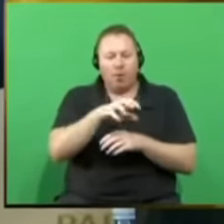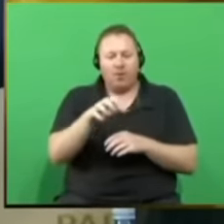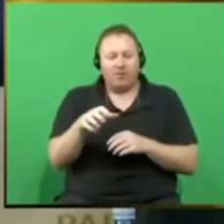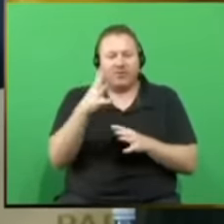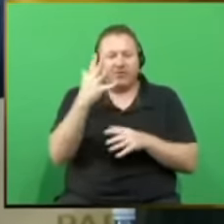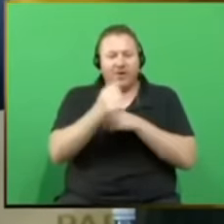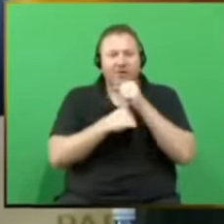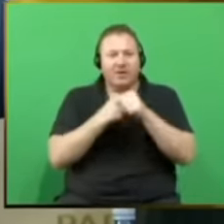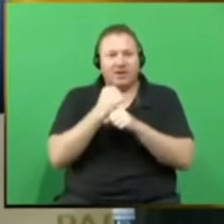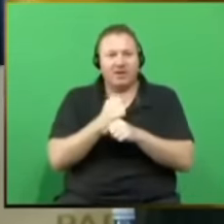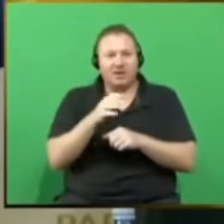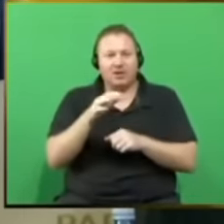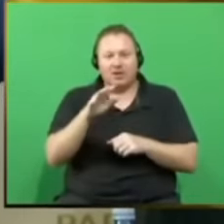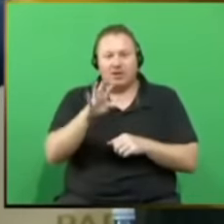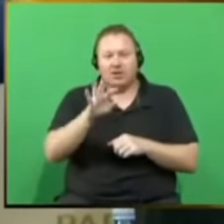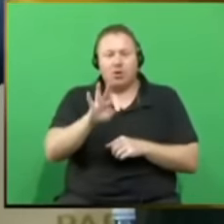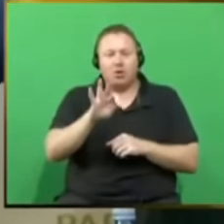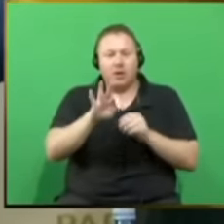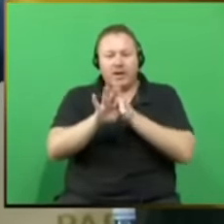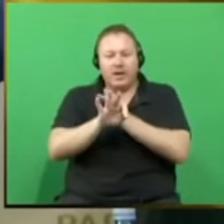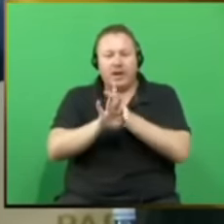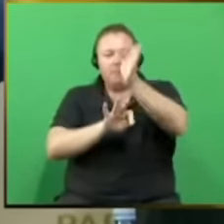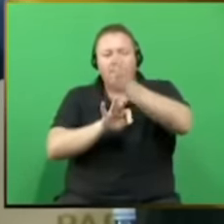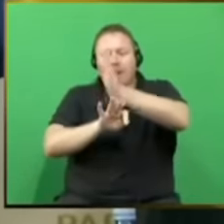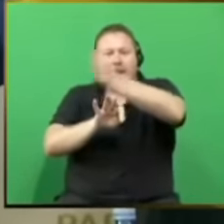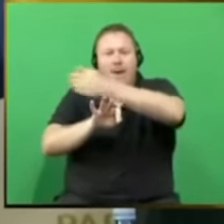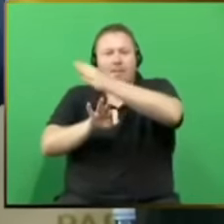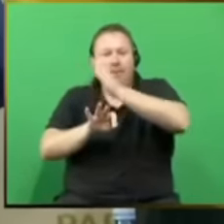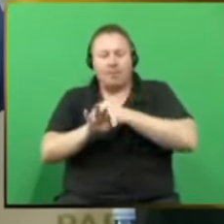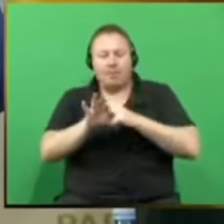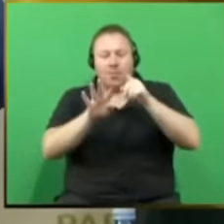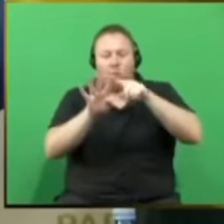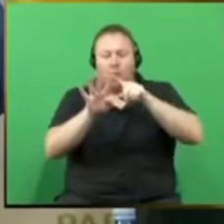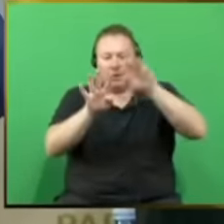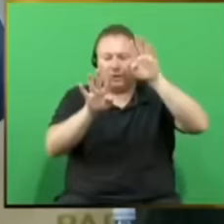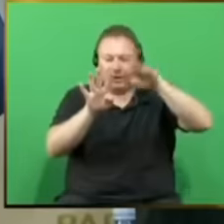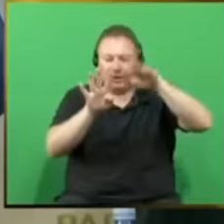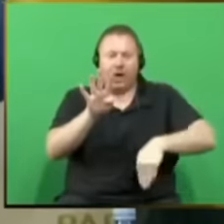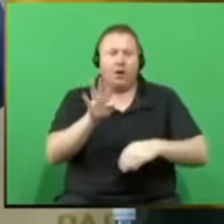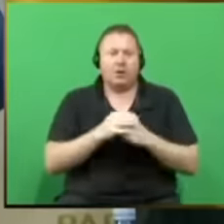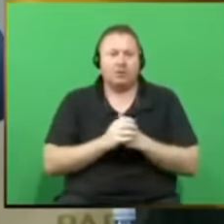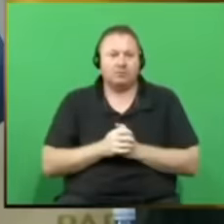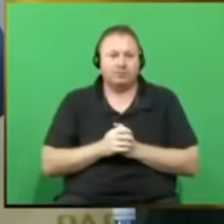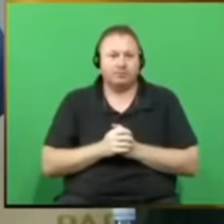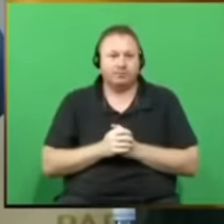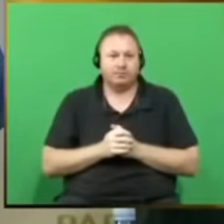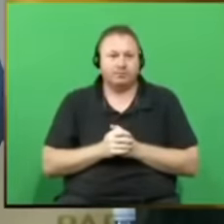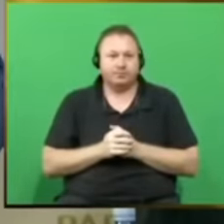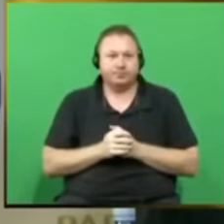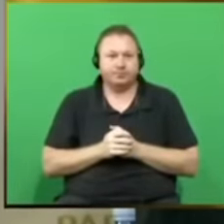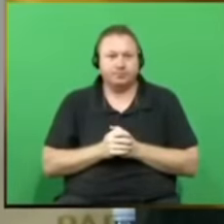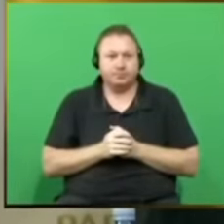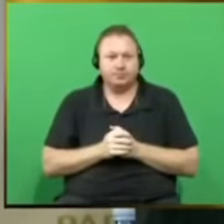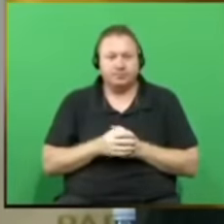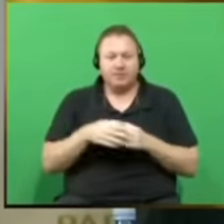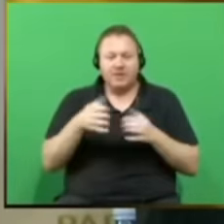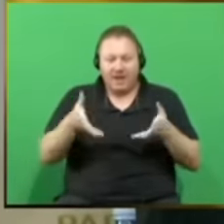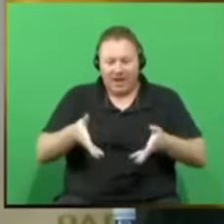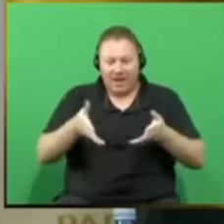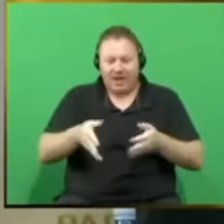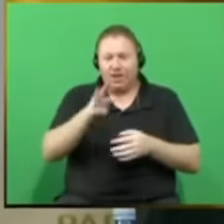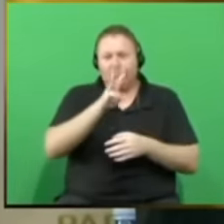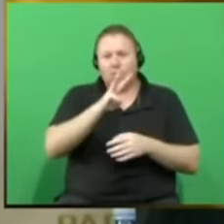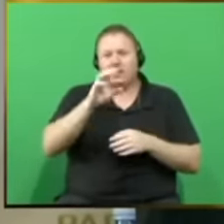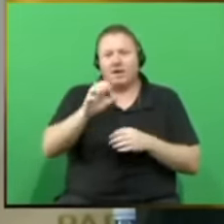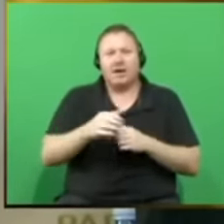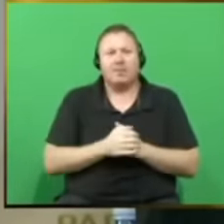three of them, the murder rate went up. One of them, the murder rate came down. And that is the Western